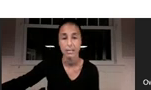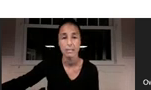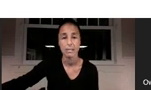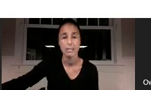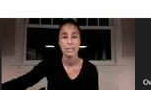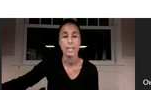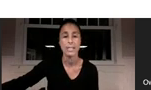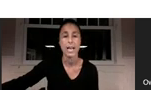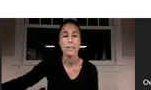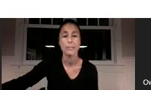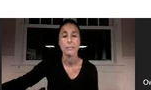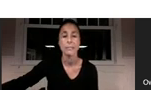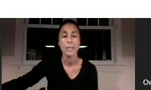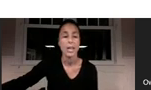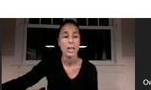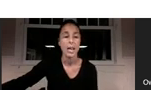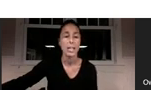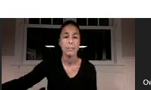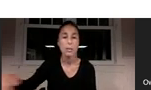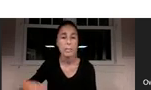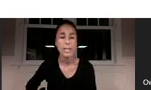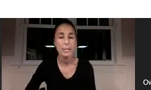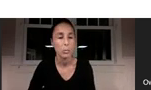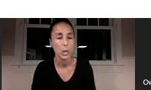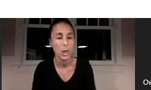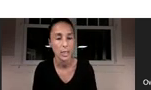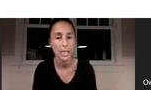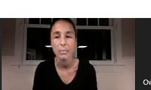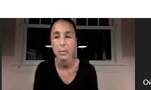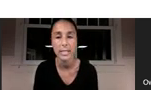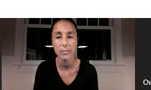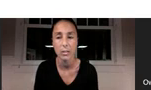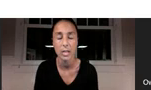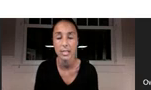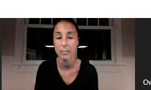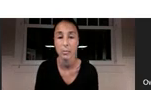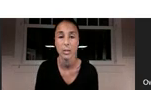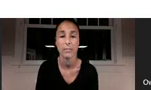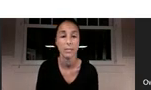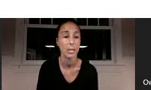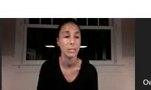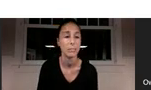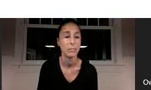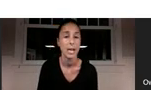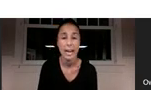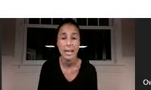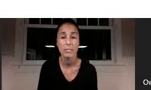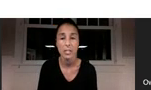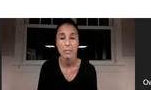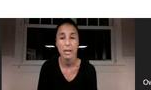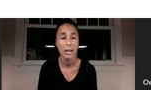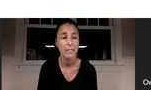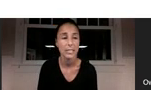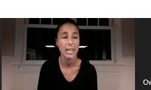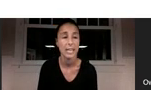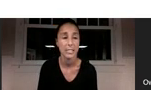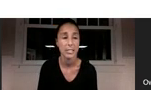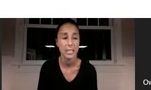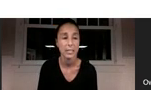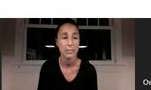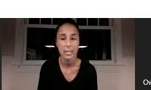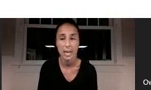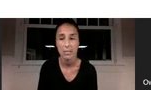protected. Next slide. In the post-pandemic world, employees have grown accustomed to working from home, and as a result, many